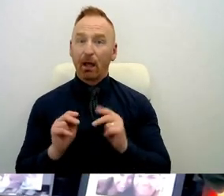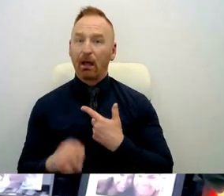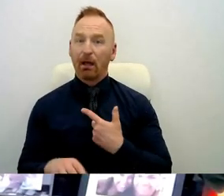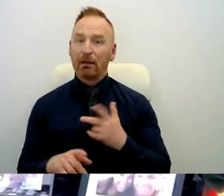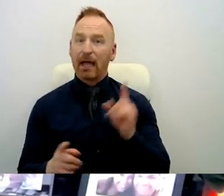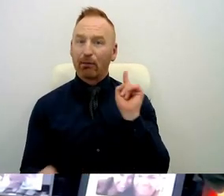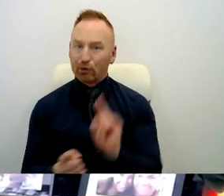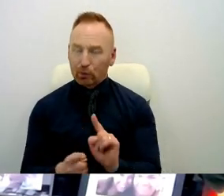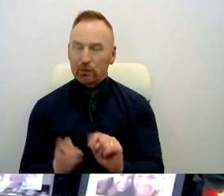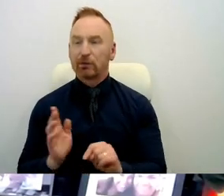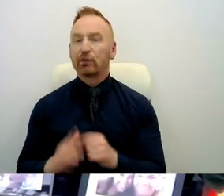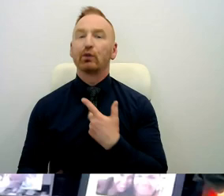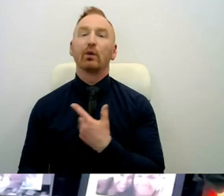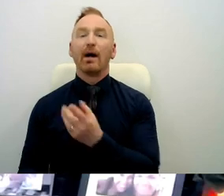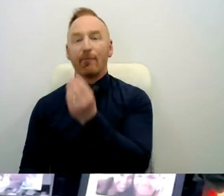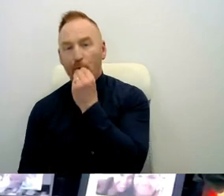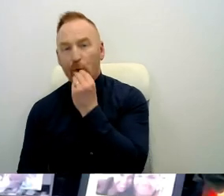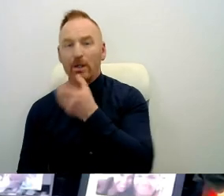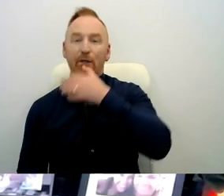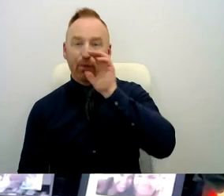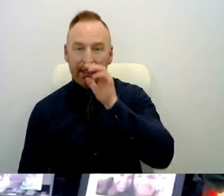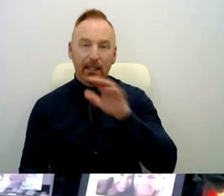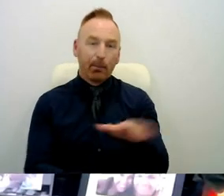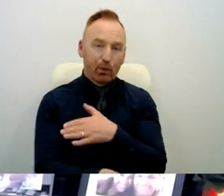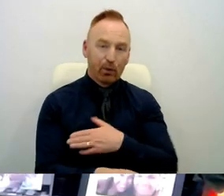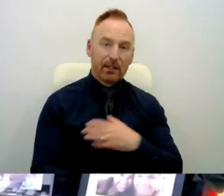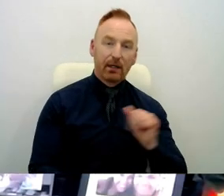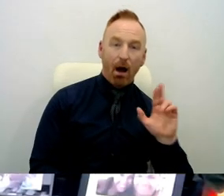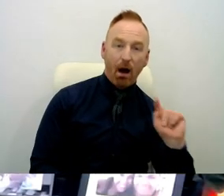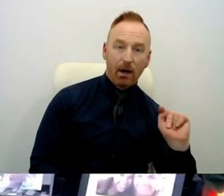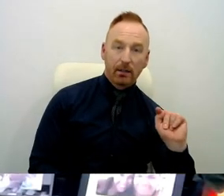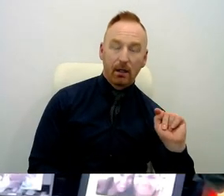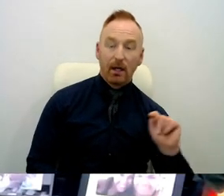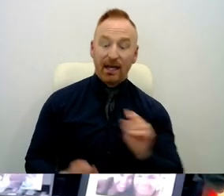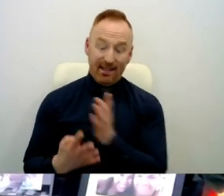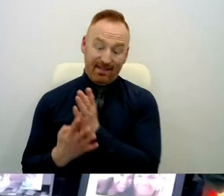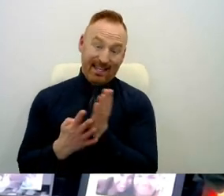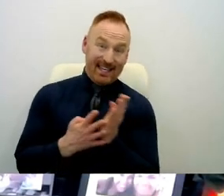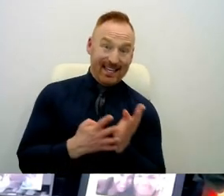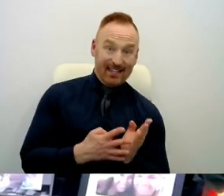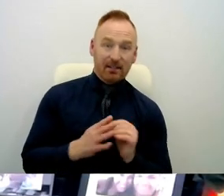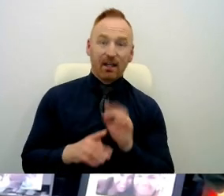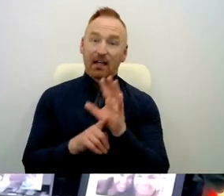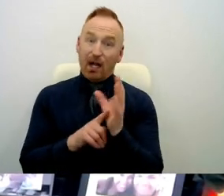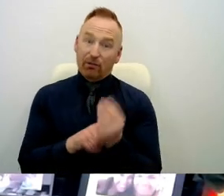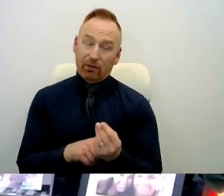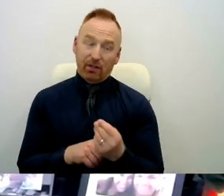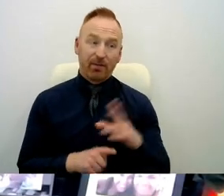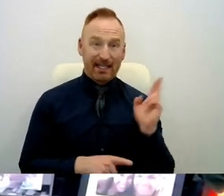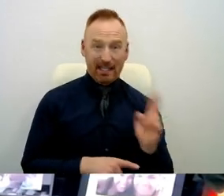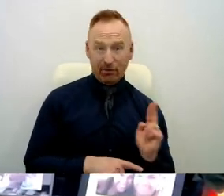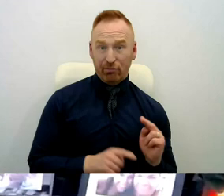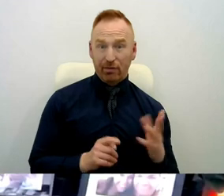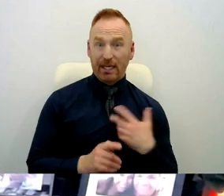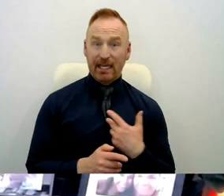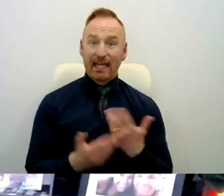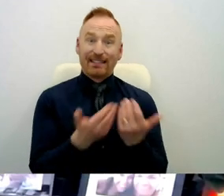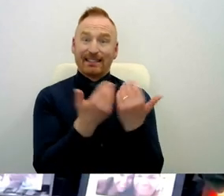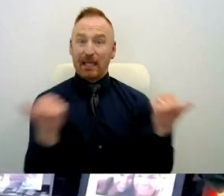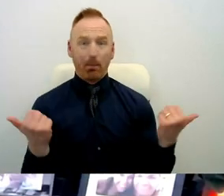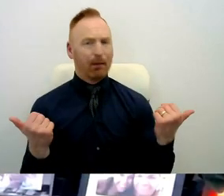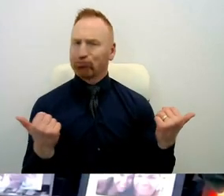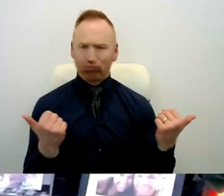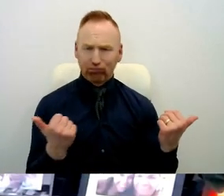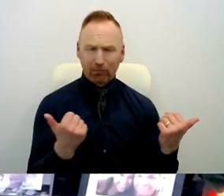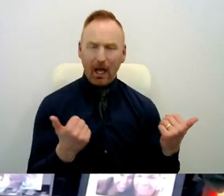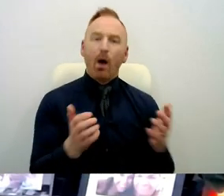and culture to food and drink, music and art. These aspects of culture can't be divorced from our history without regard to the